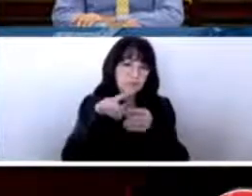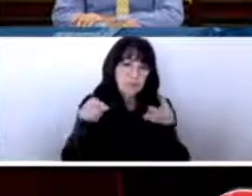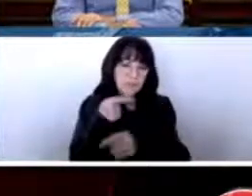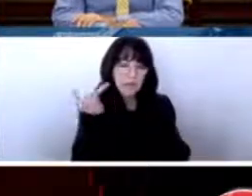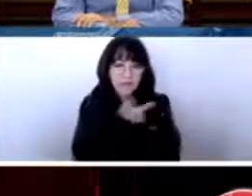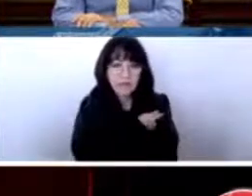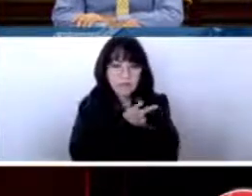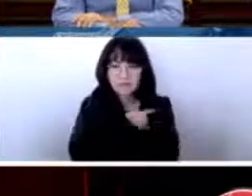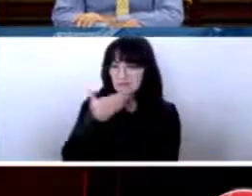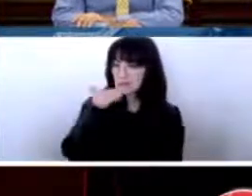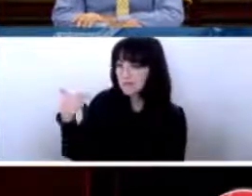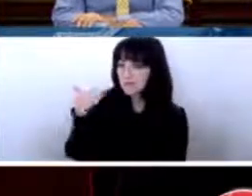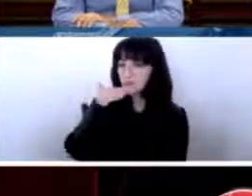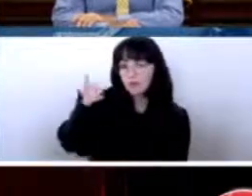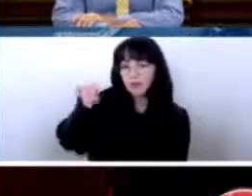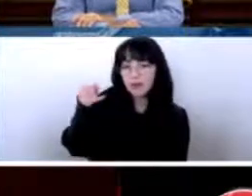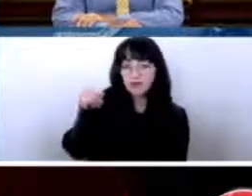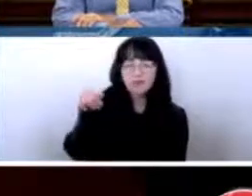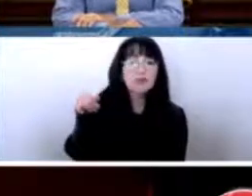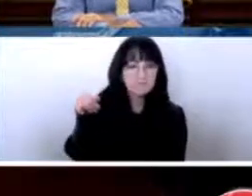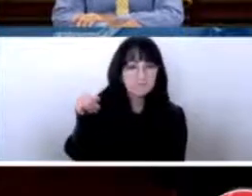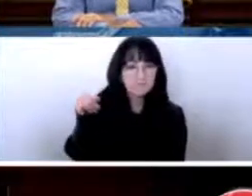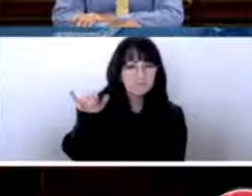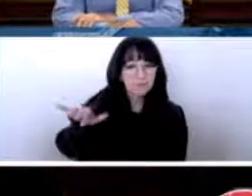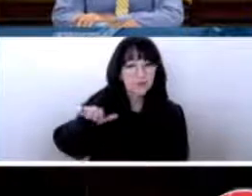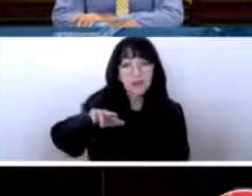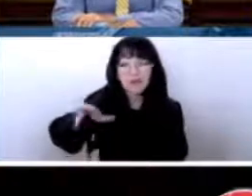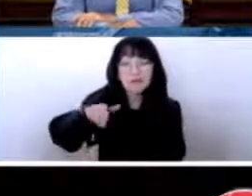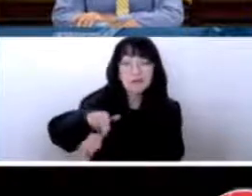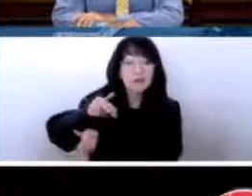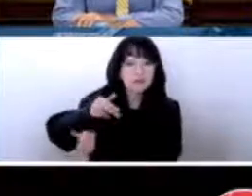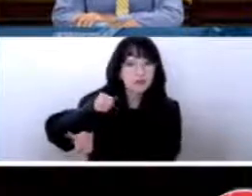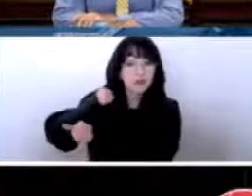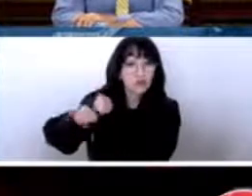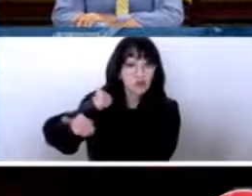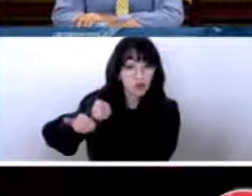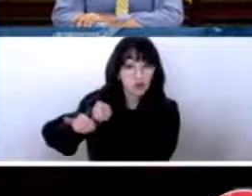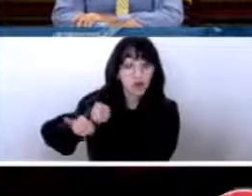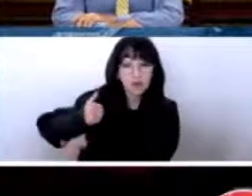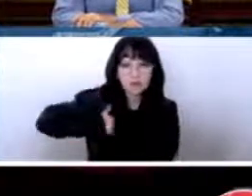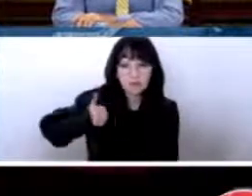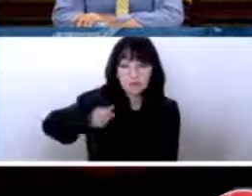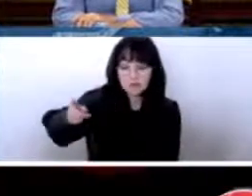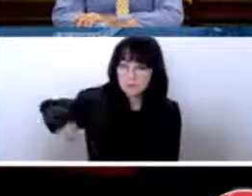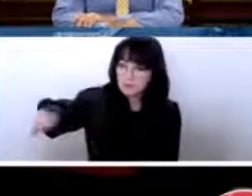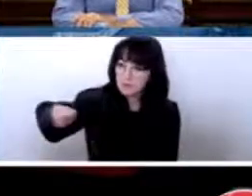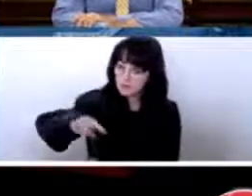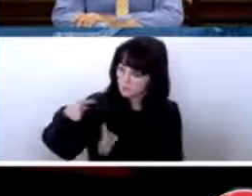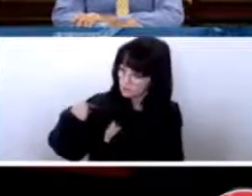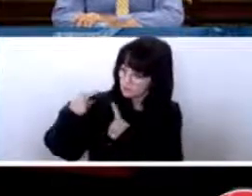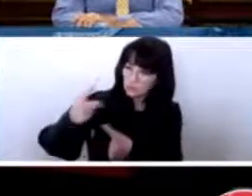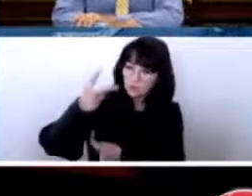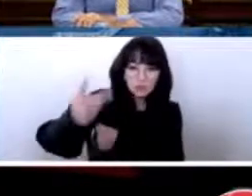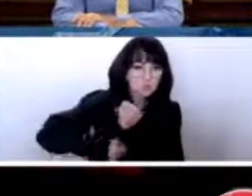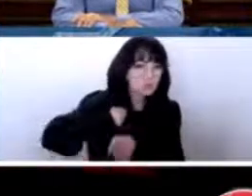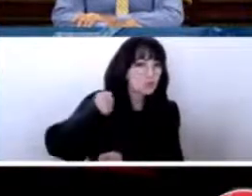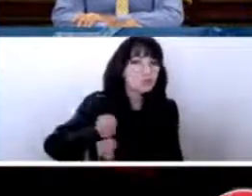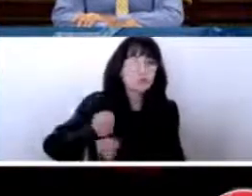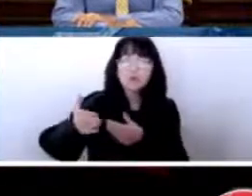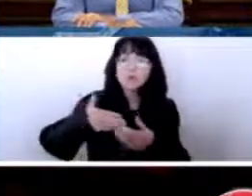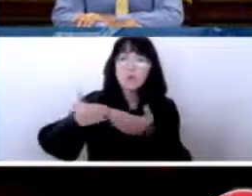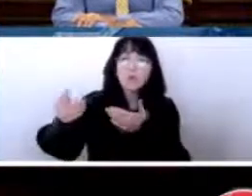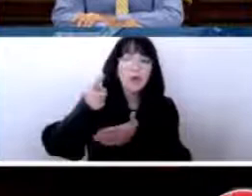And the National Guard, men and women in the National Guard have really come up big over the last 2 years. No matter what we've asked them to